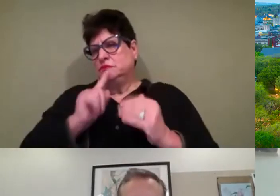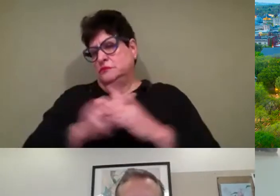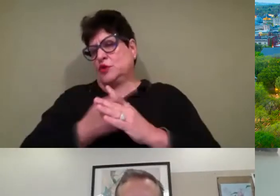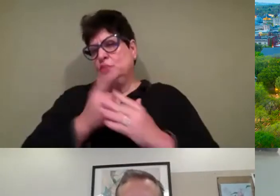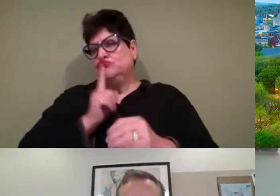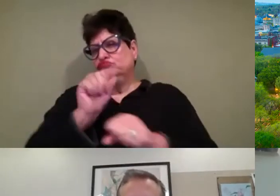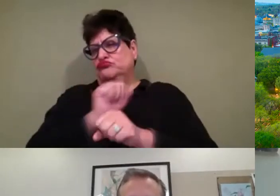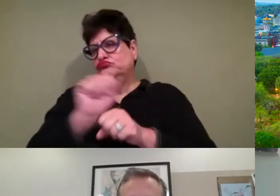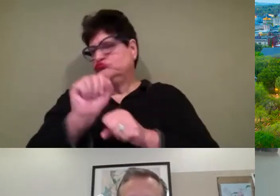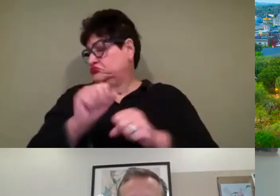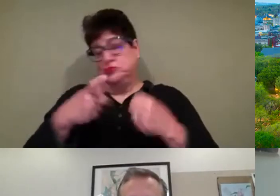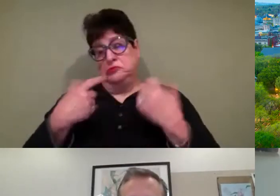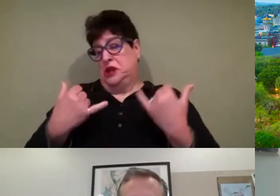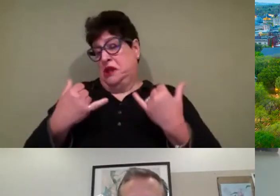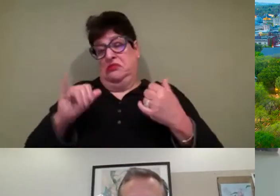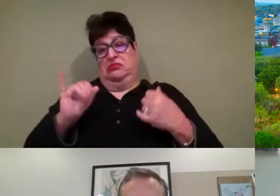in the process of,